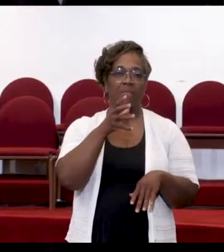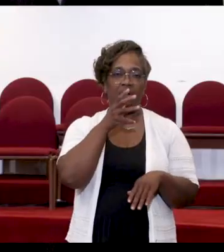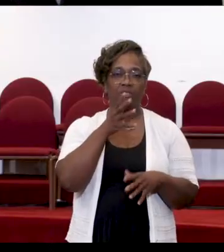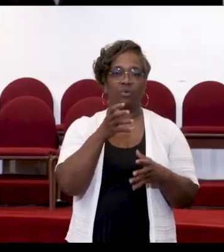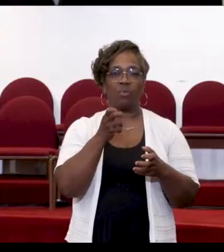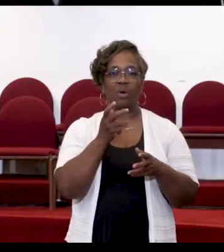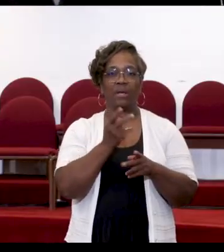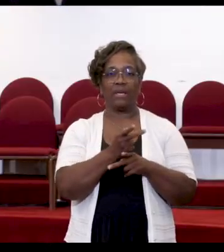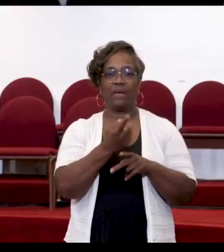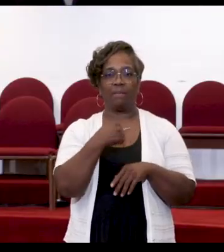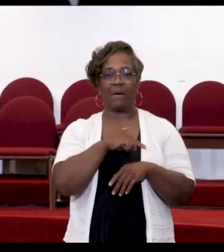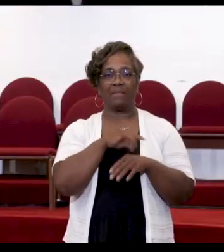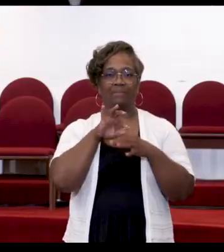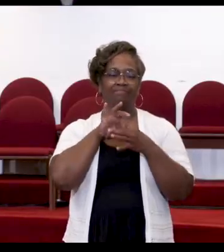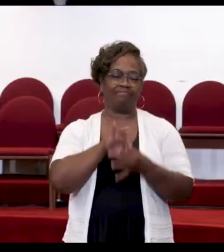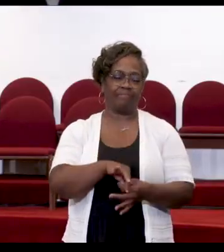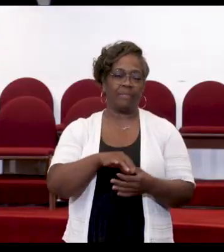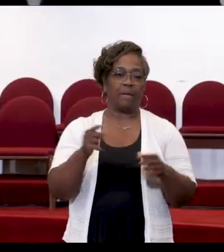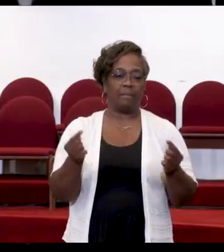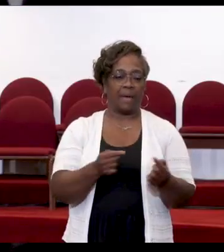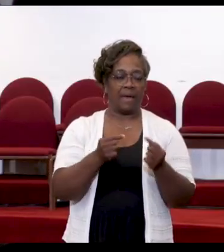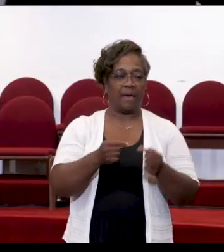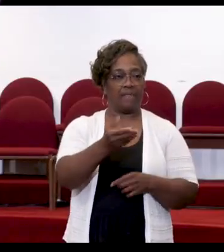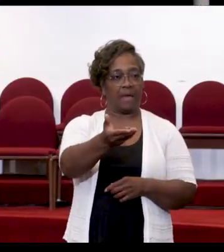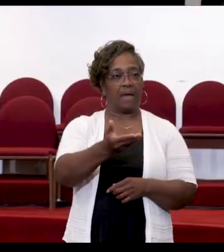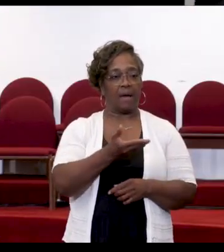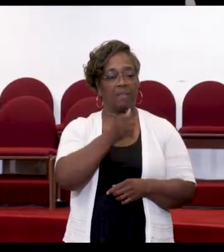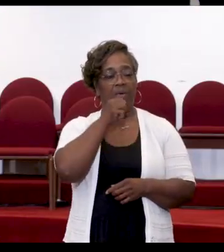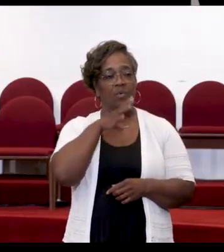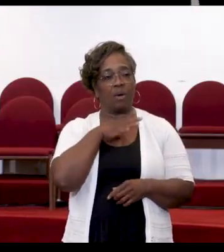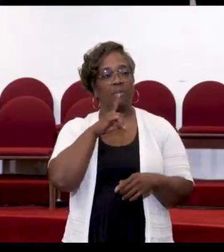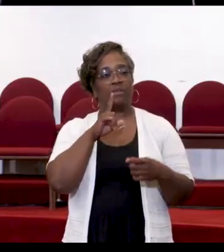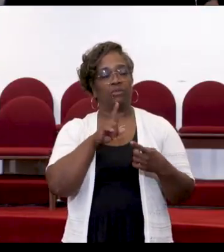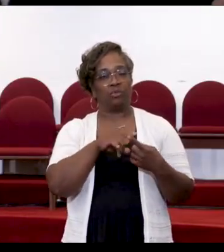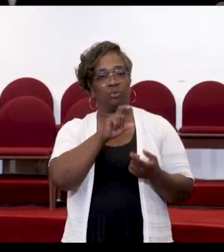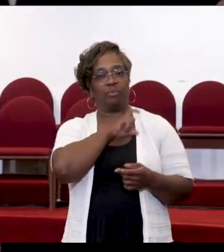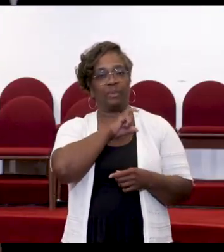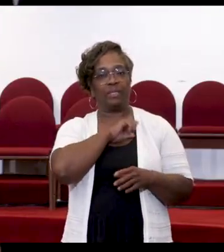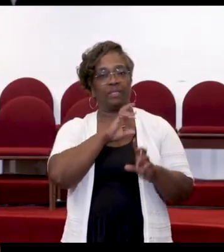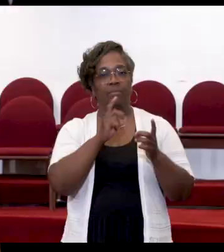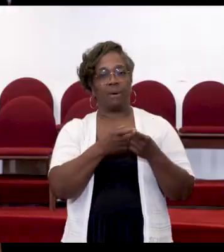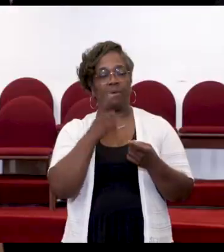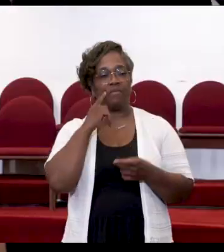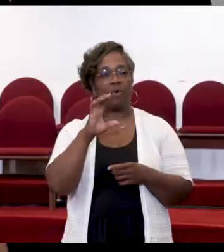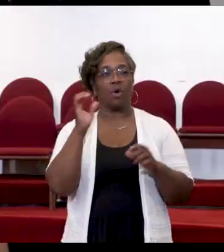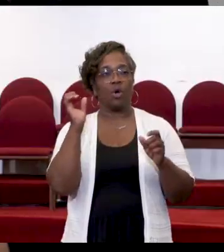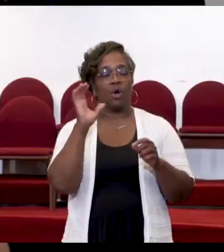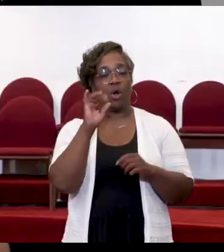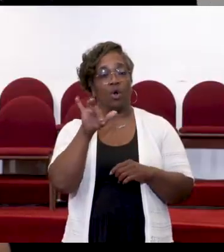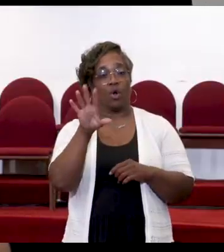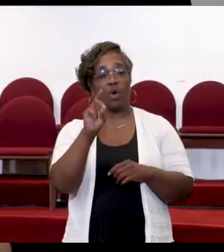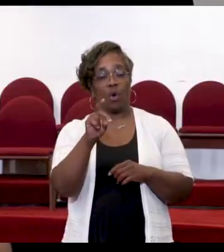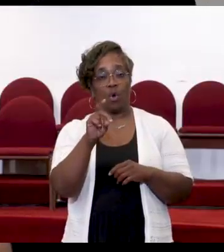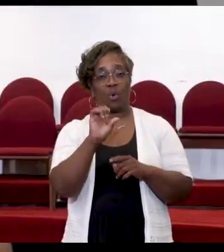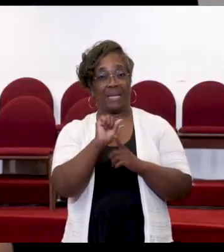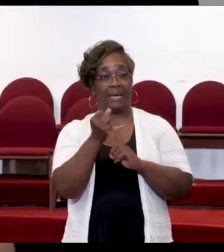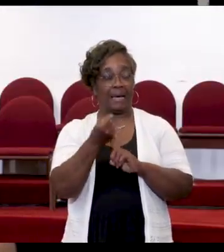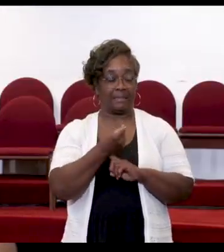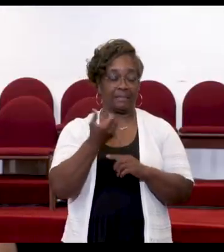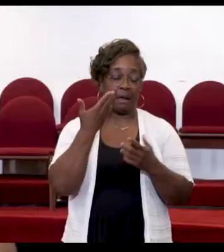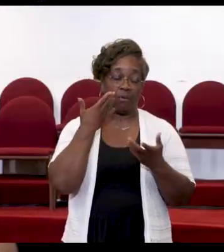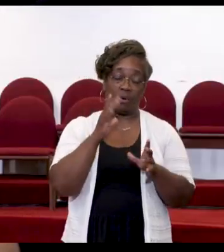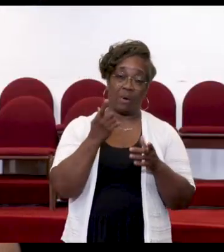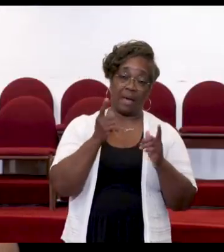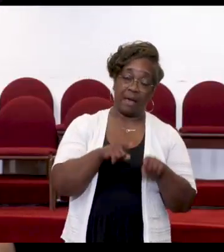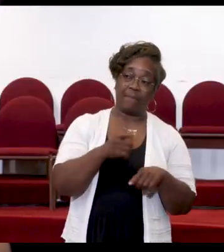us in our pain. They hired her into the police department to do cold cases. I don't know what happened. I don't want to put them